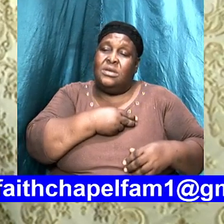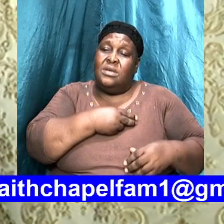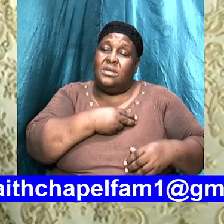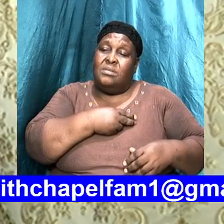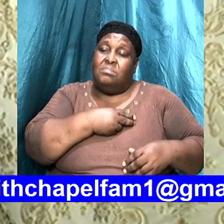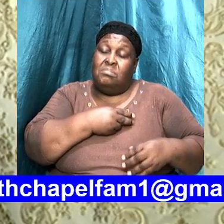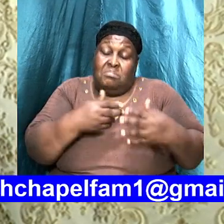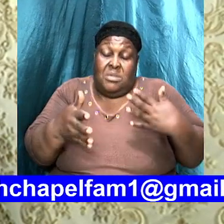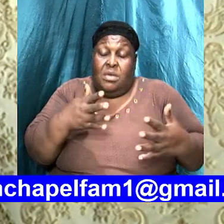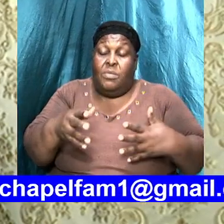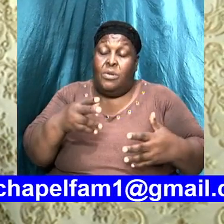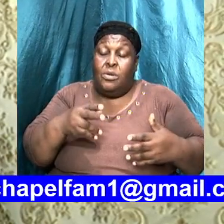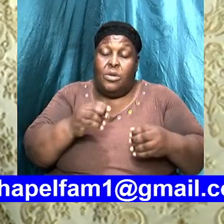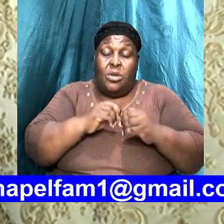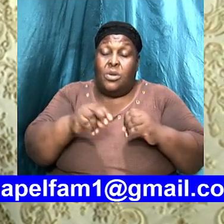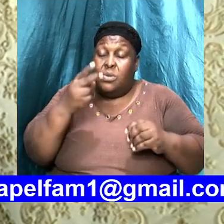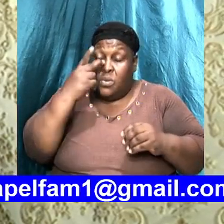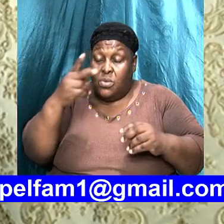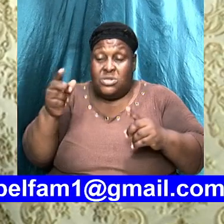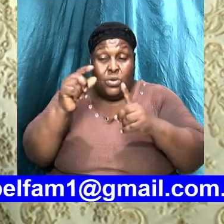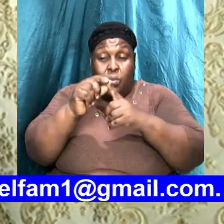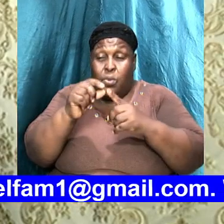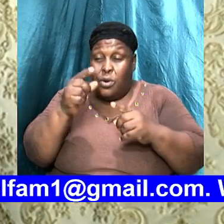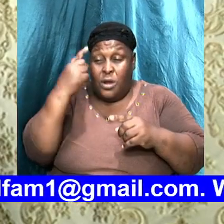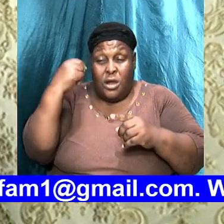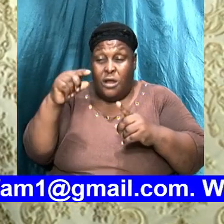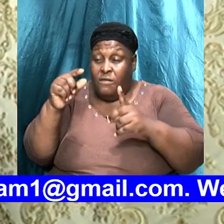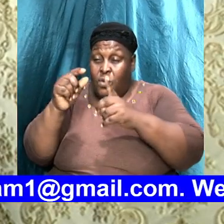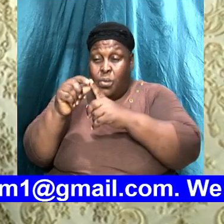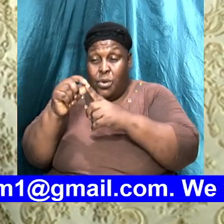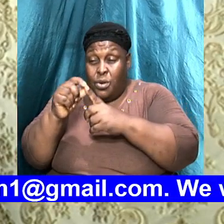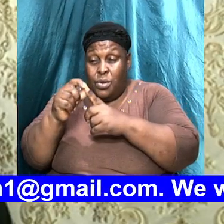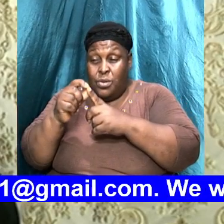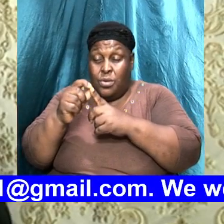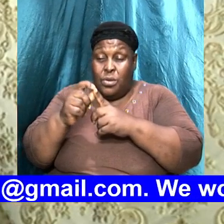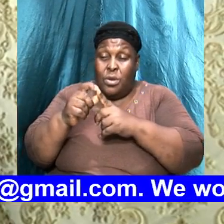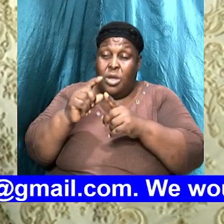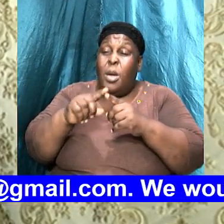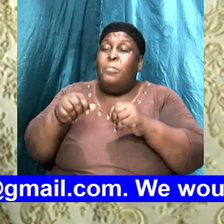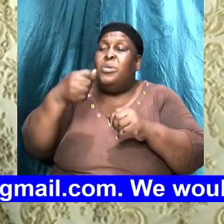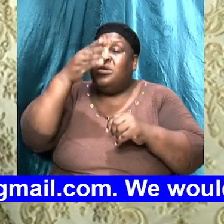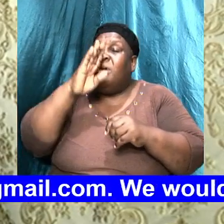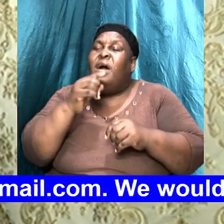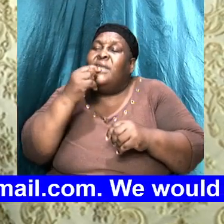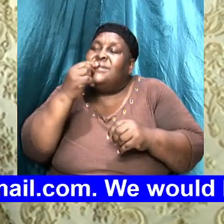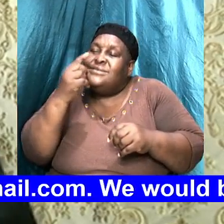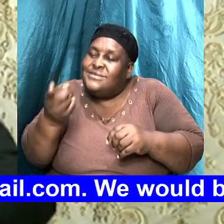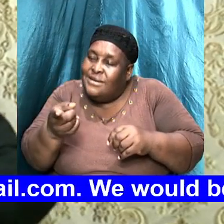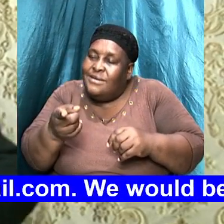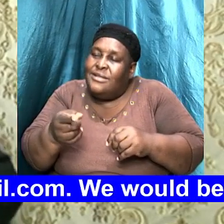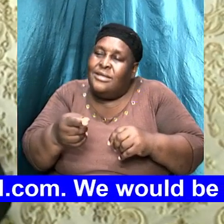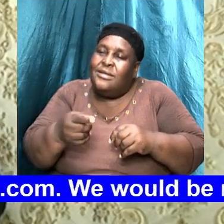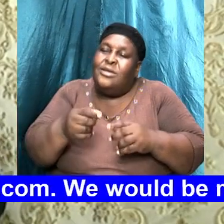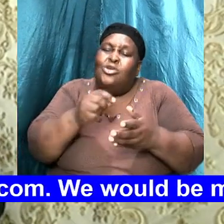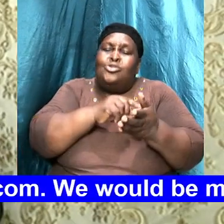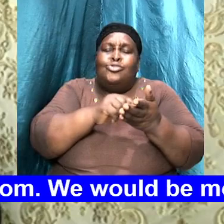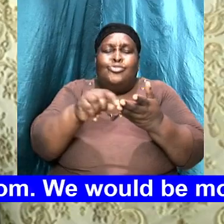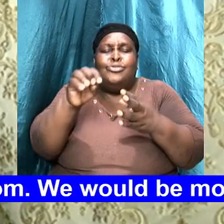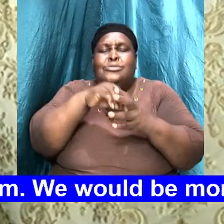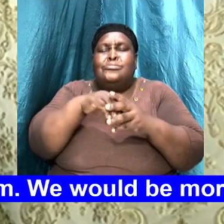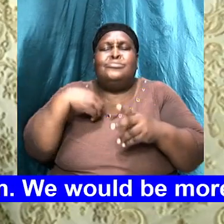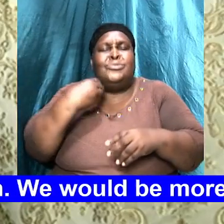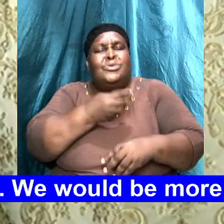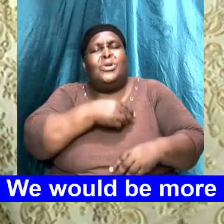word because we said at that time that a lot of people want to see it word for word but God is saying look here it is written in our